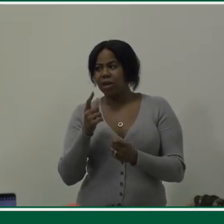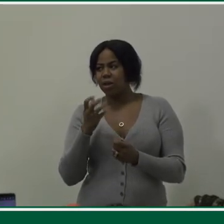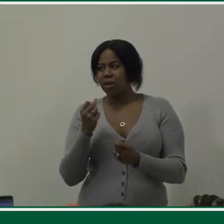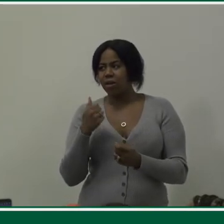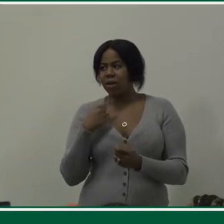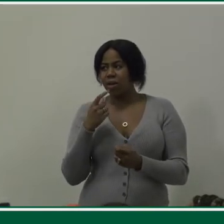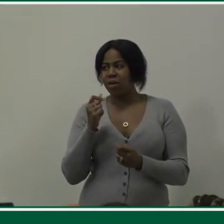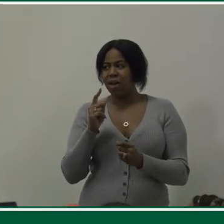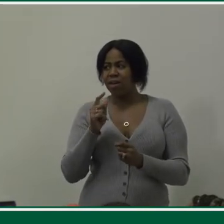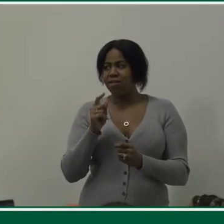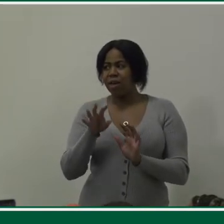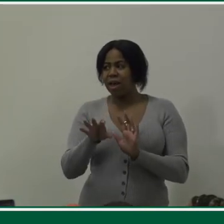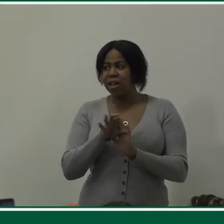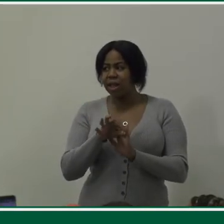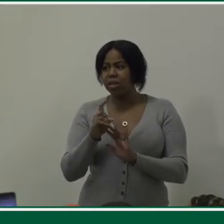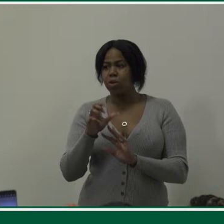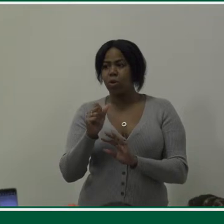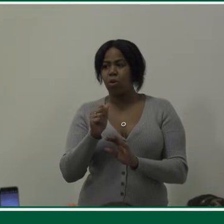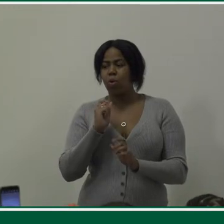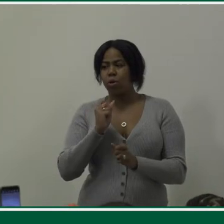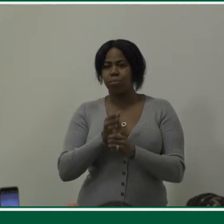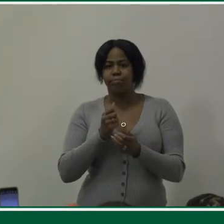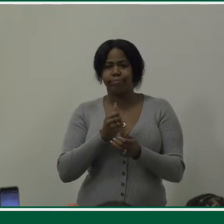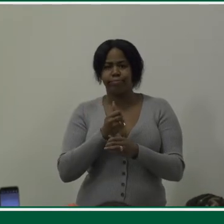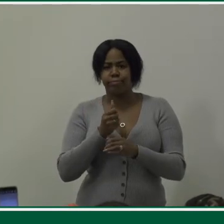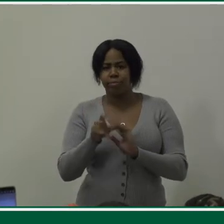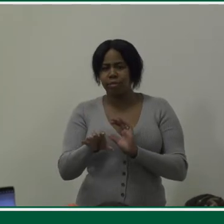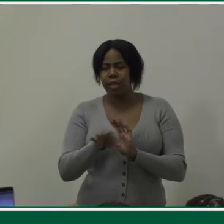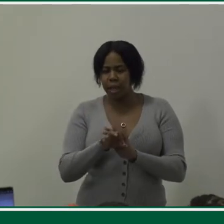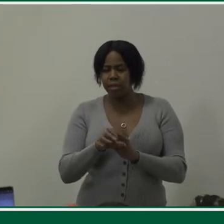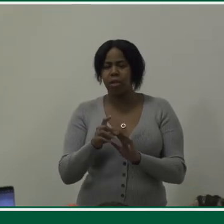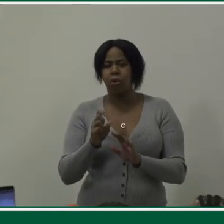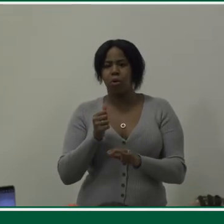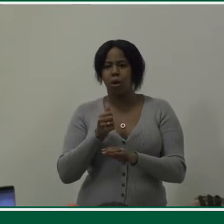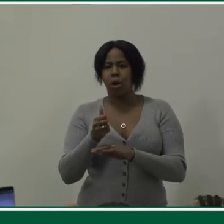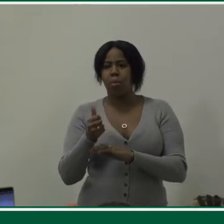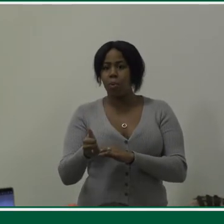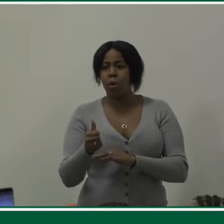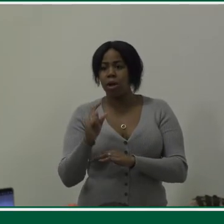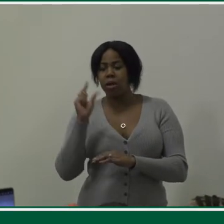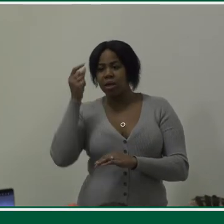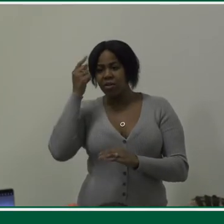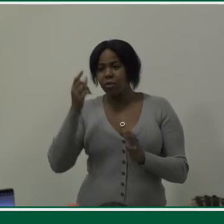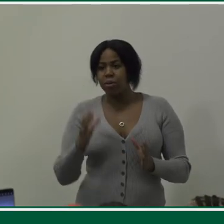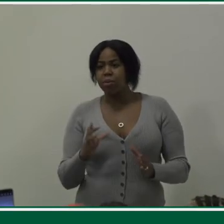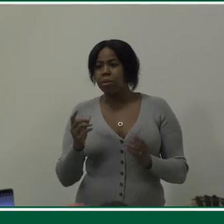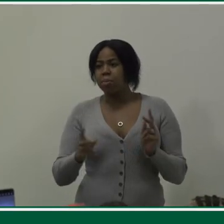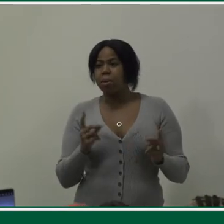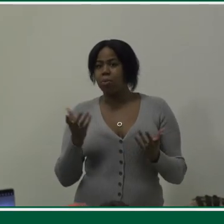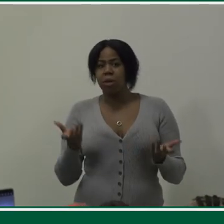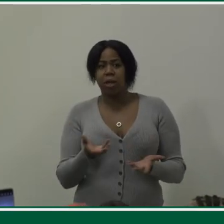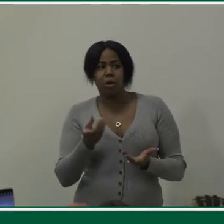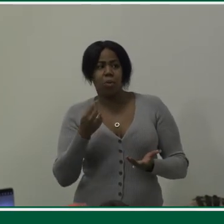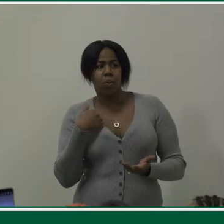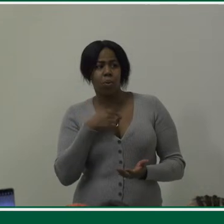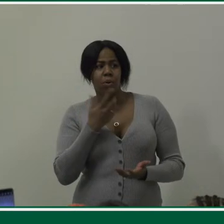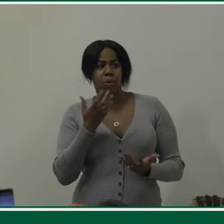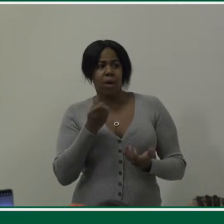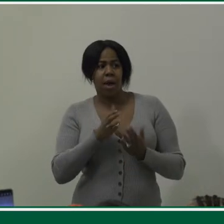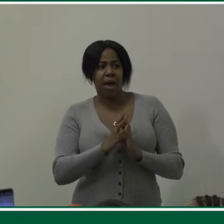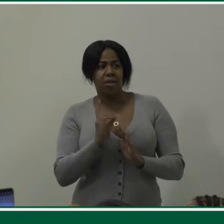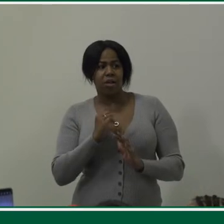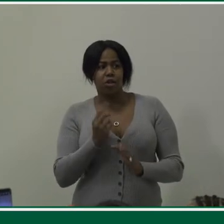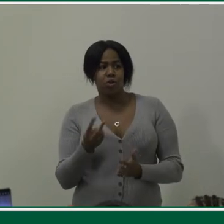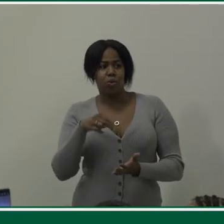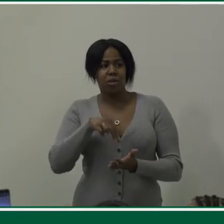any elected or appointed government officials, we ask that you please stand and briefly introduce yourselves, sharing your name, role, and